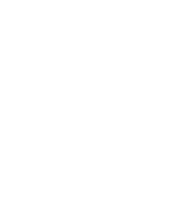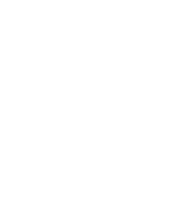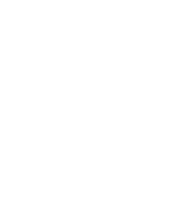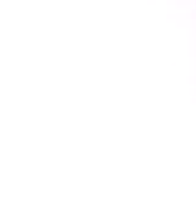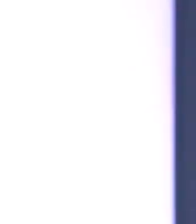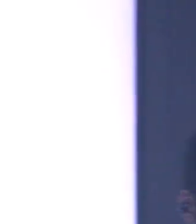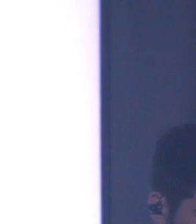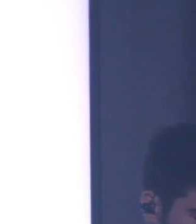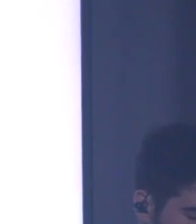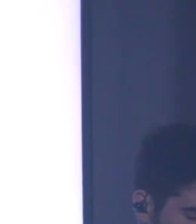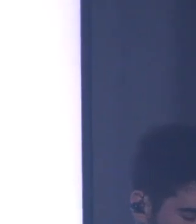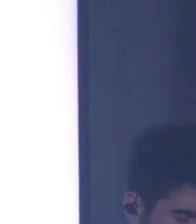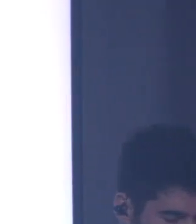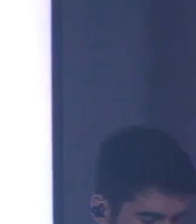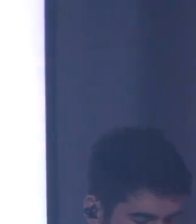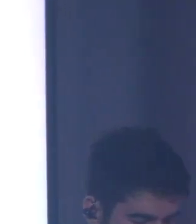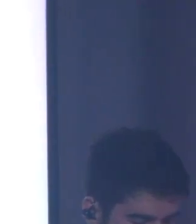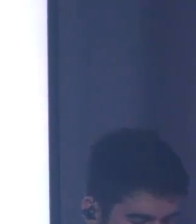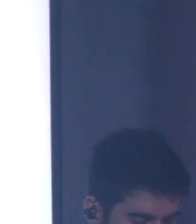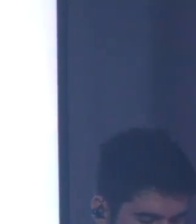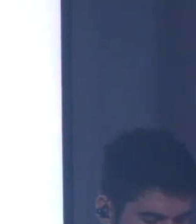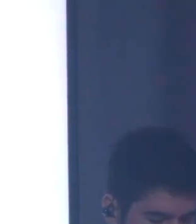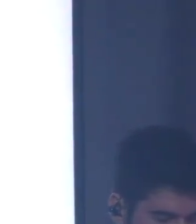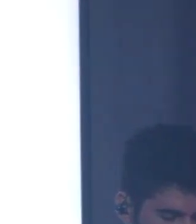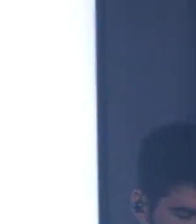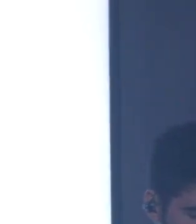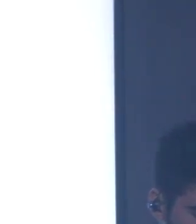Hungry for your presence today, O Lord. That's why we're here.